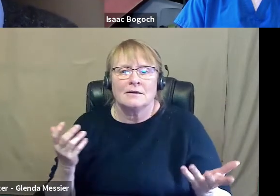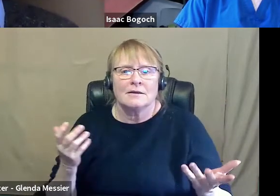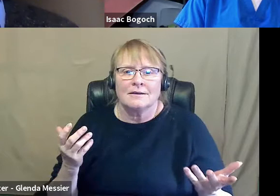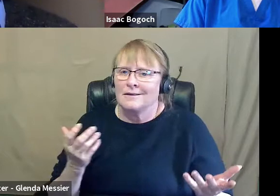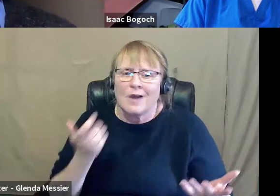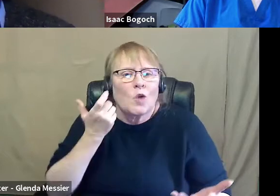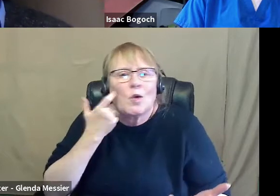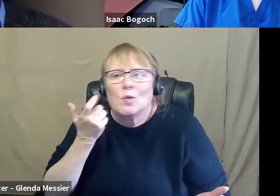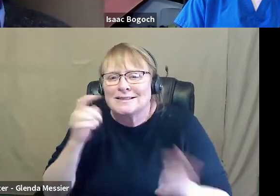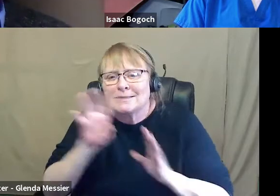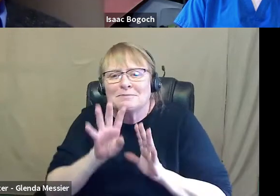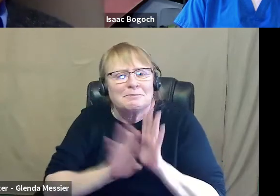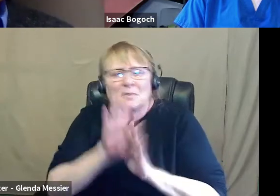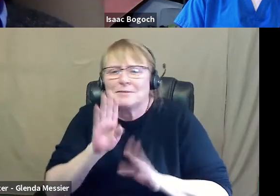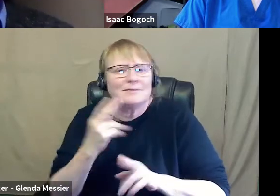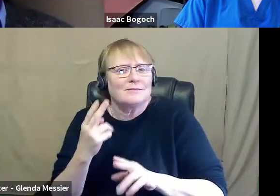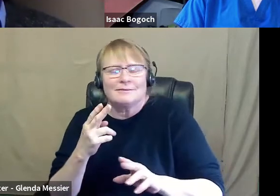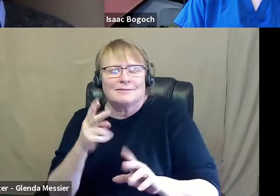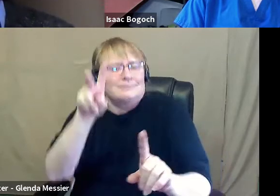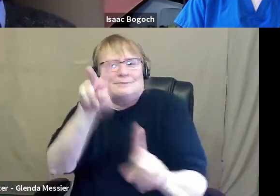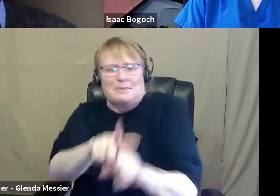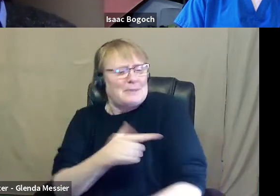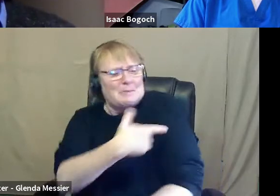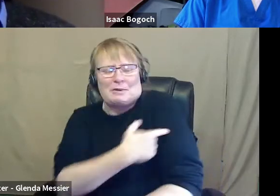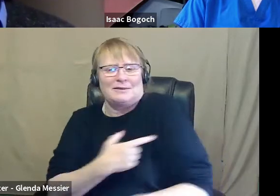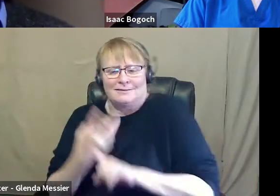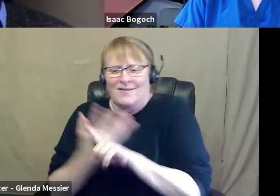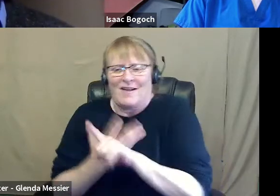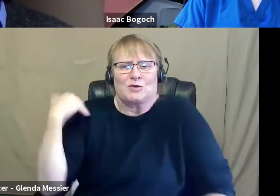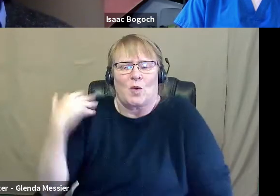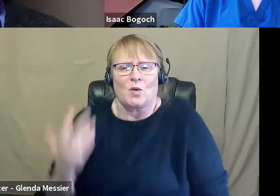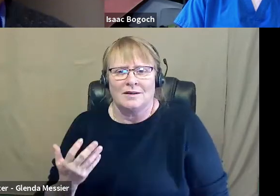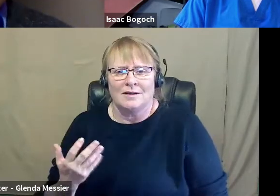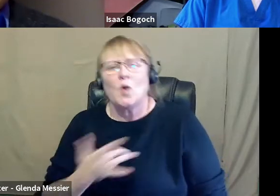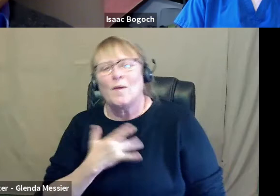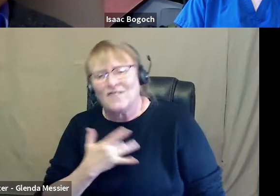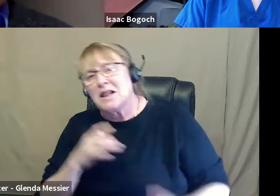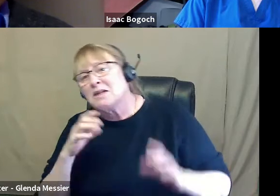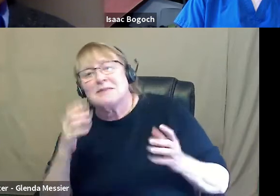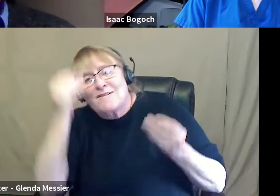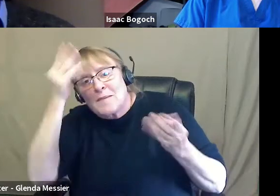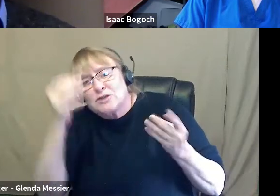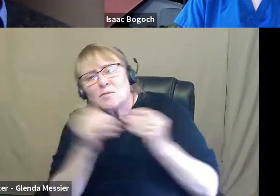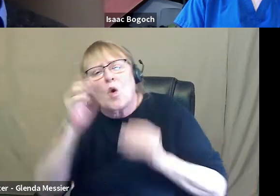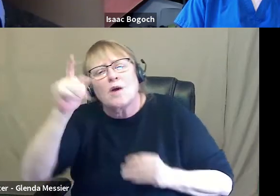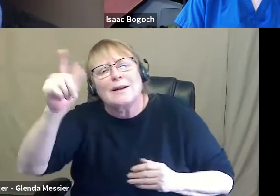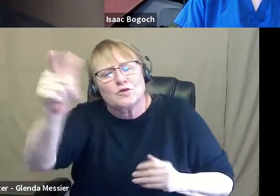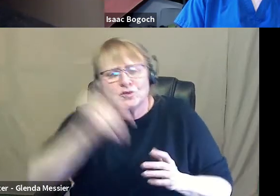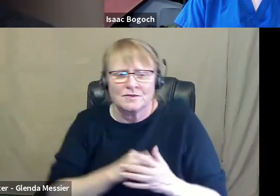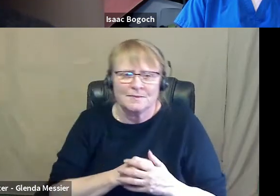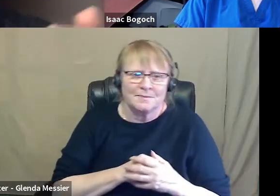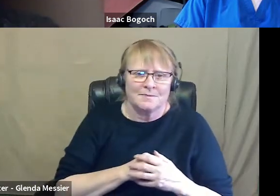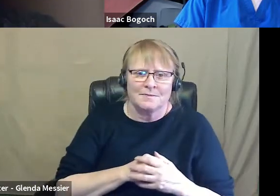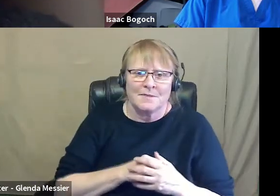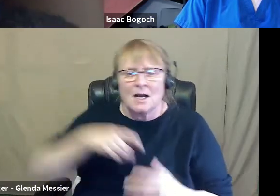so we're not sure. I think a lot of experts feel this very well may be on the horizon. Already,